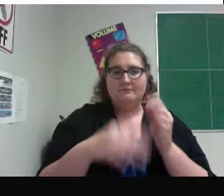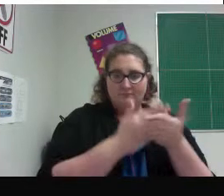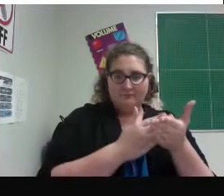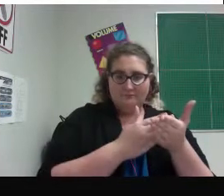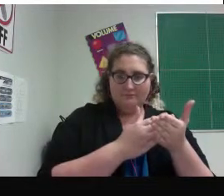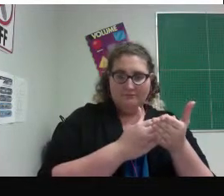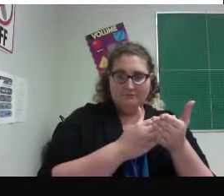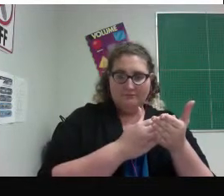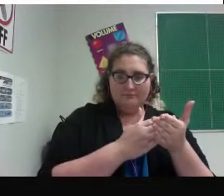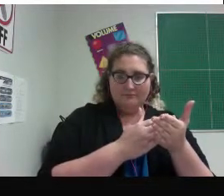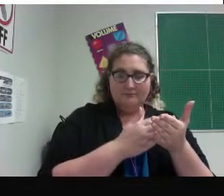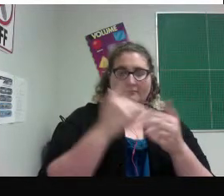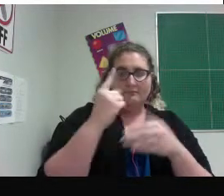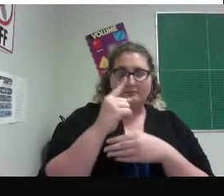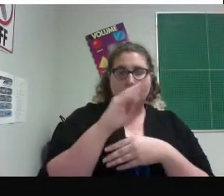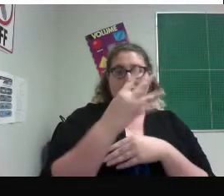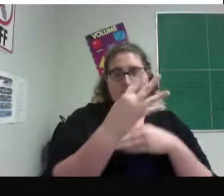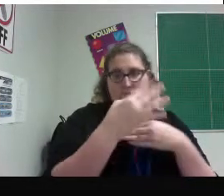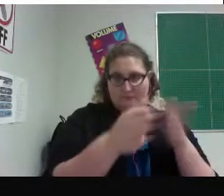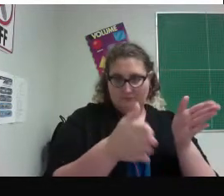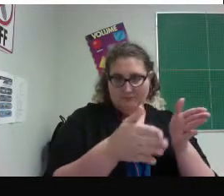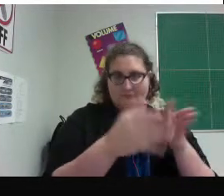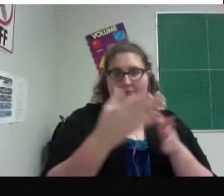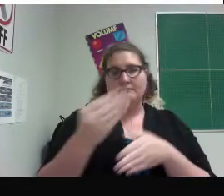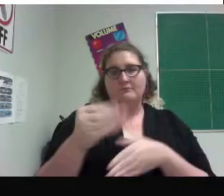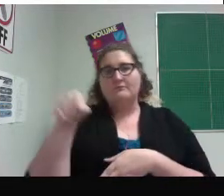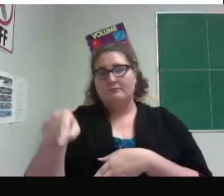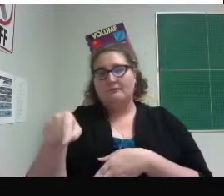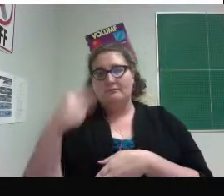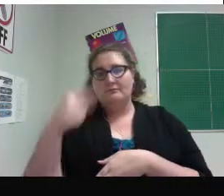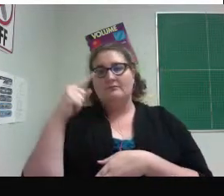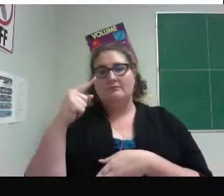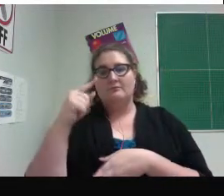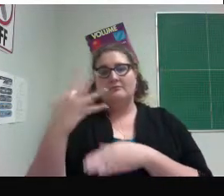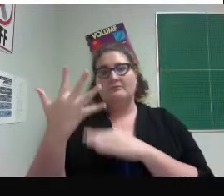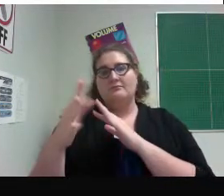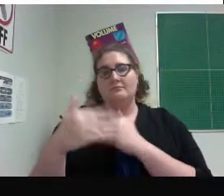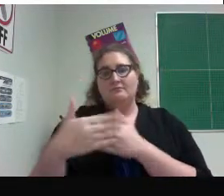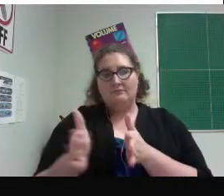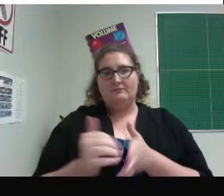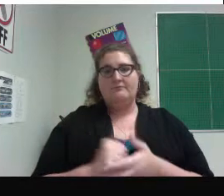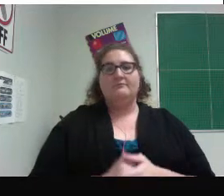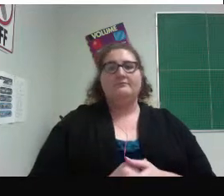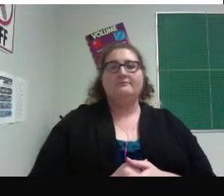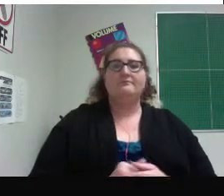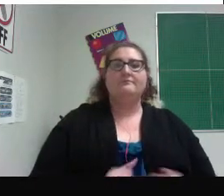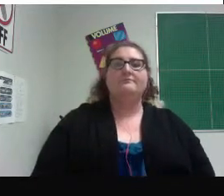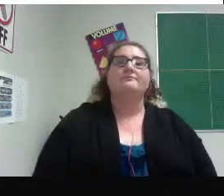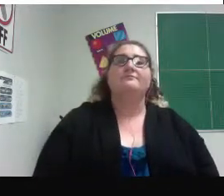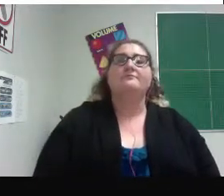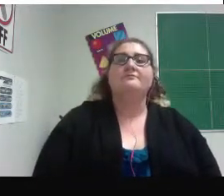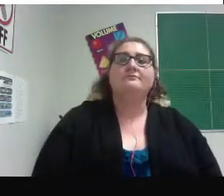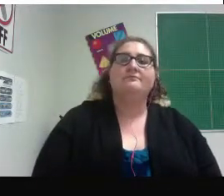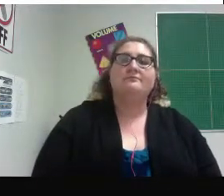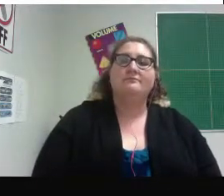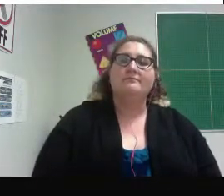was this part here on the fourth term and this part here on the fifth term.